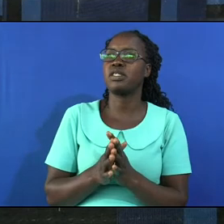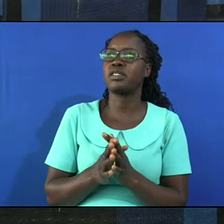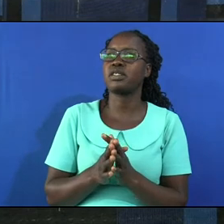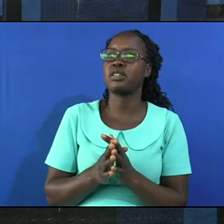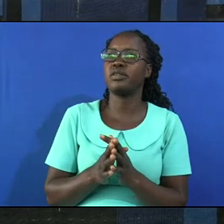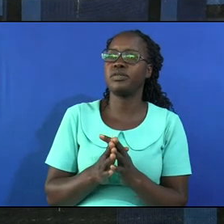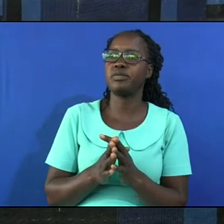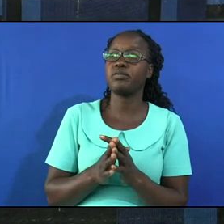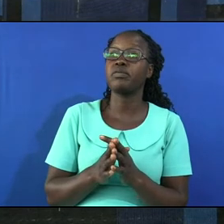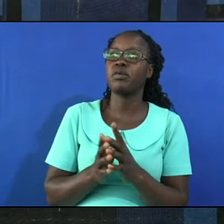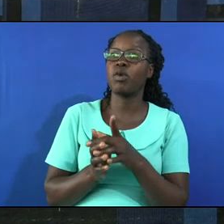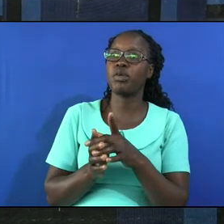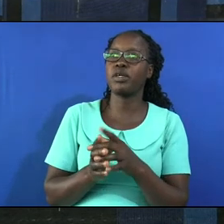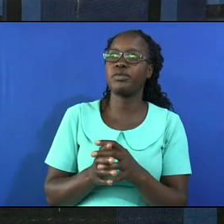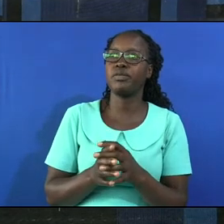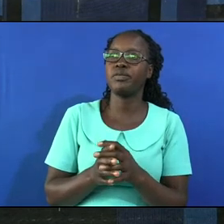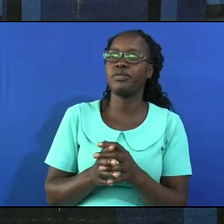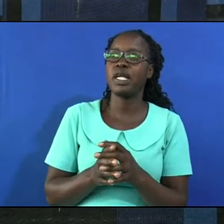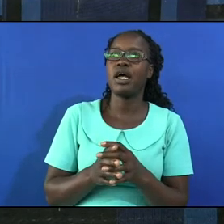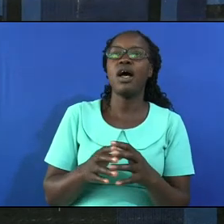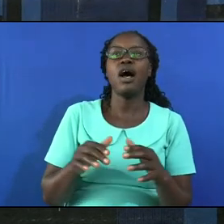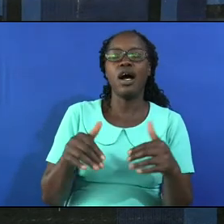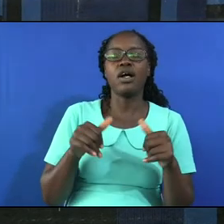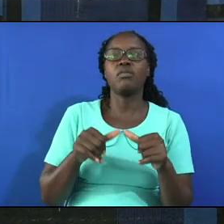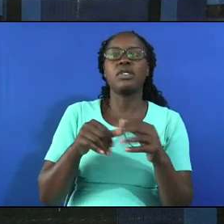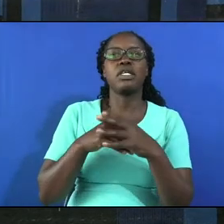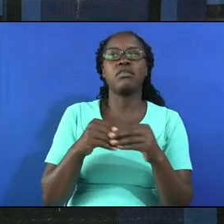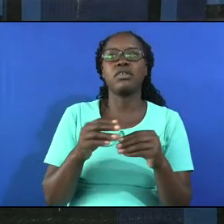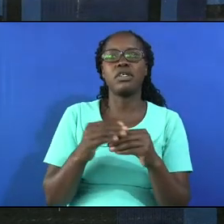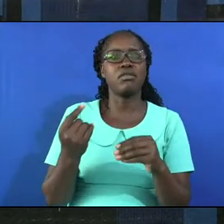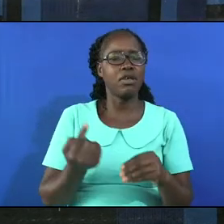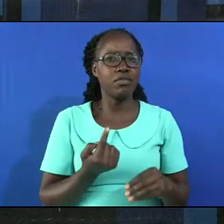You are losing. Hang around and be comfortable.